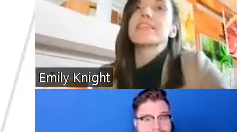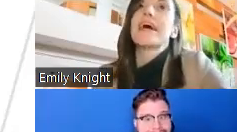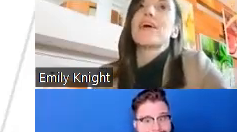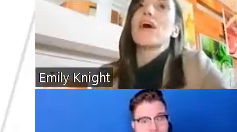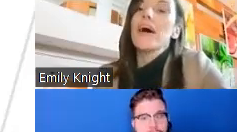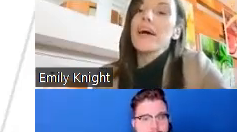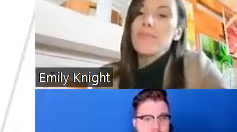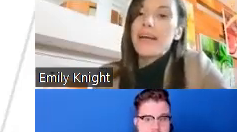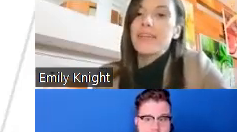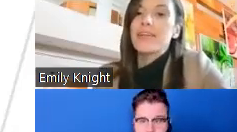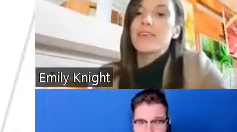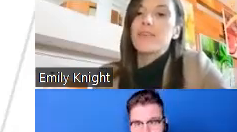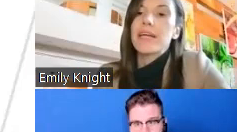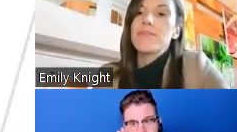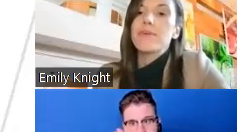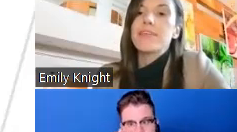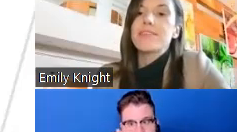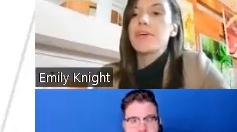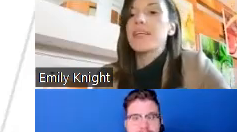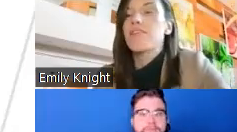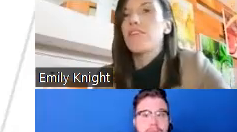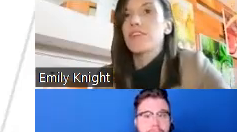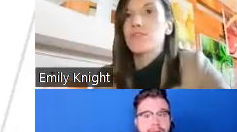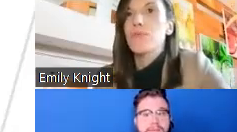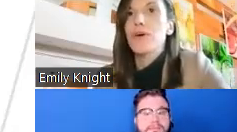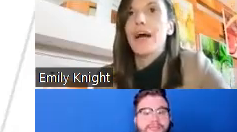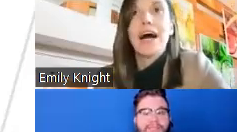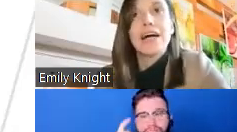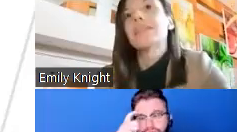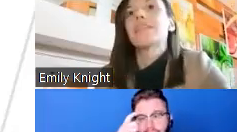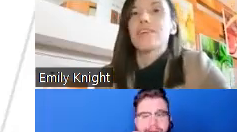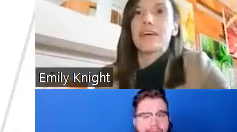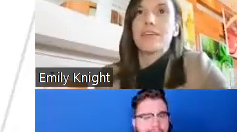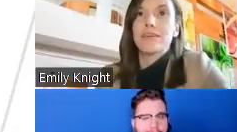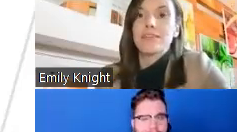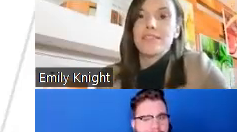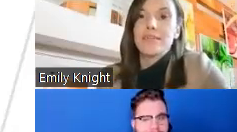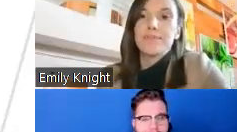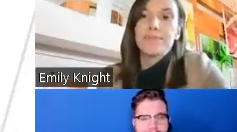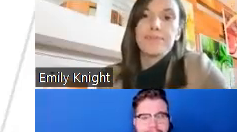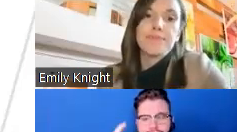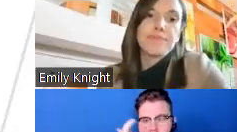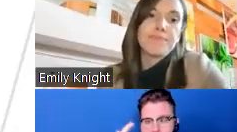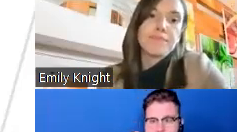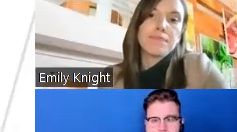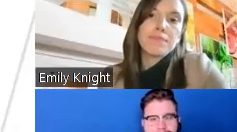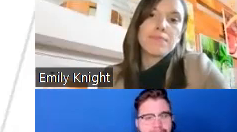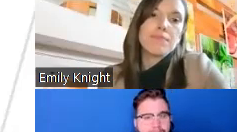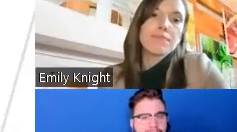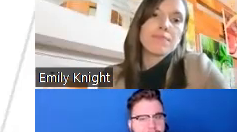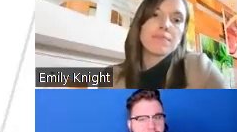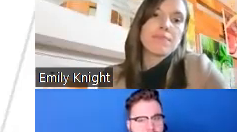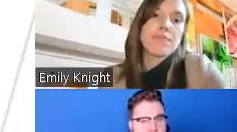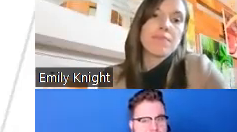brains did not automatically notice the body movements when they were focused more on the dot color instead.